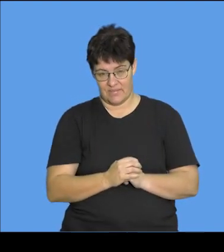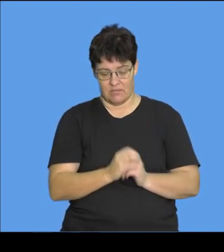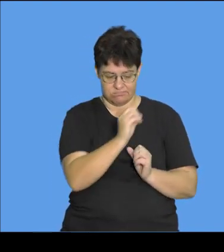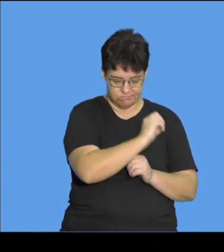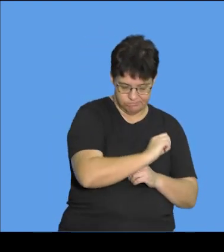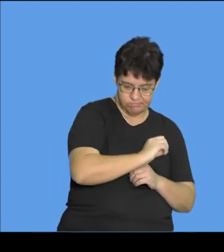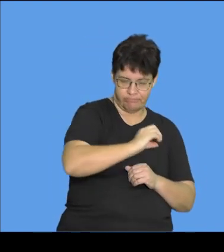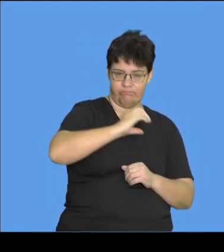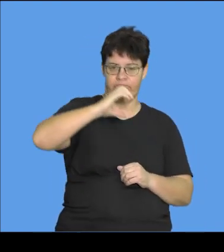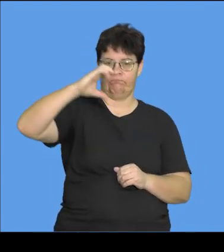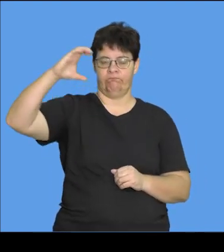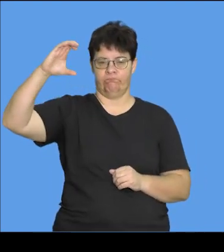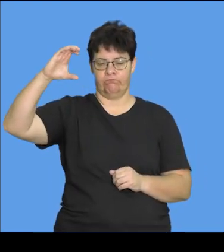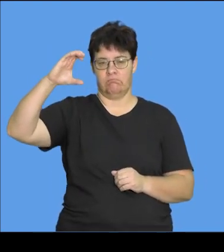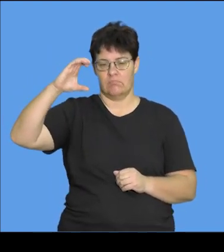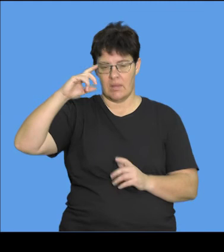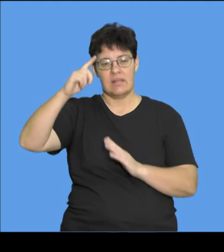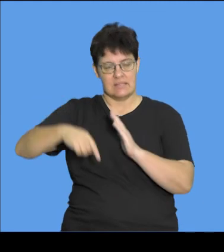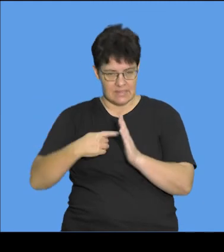cycle continues to occur.